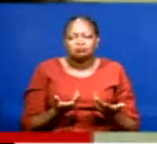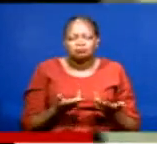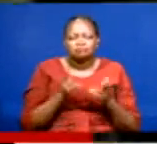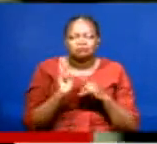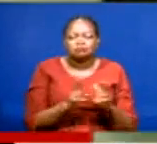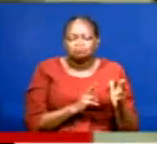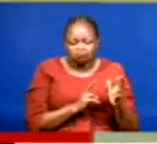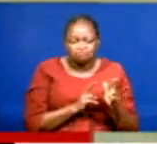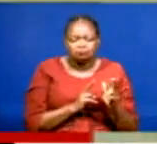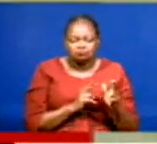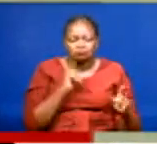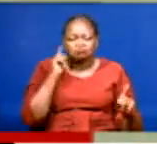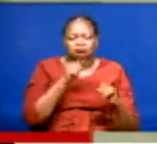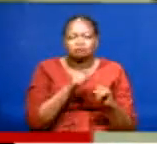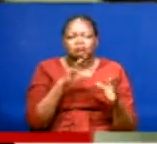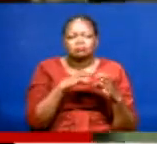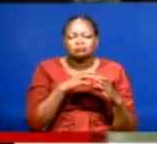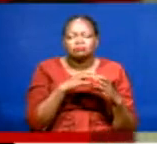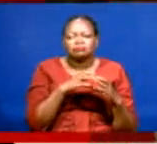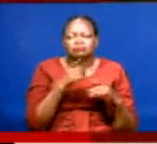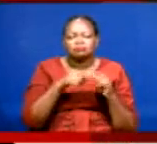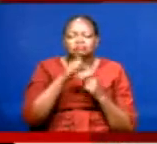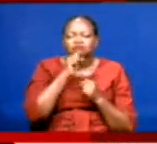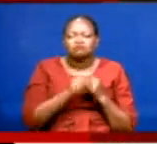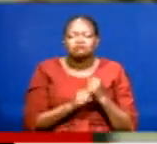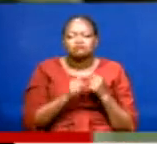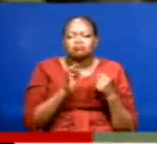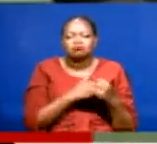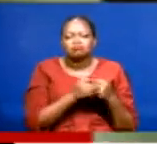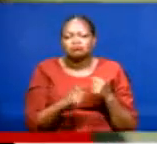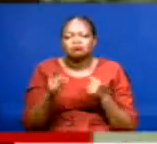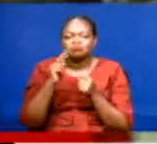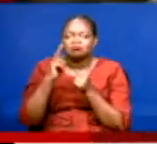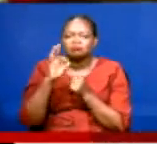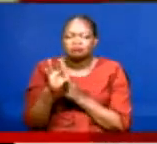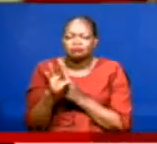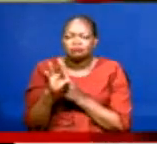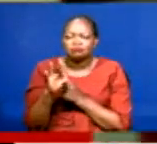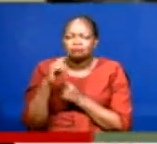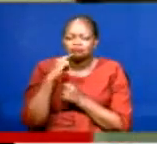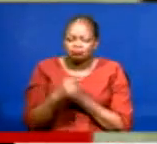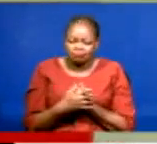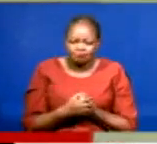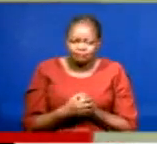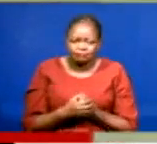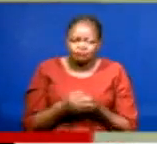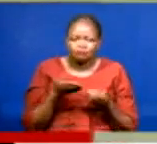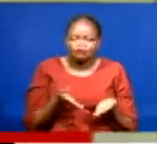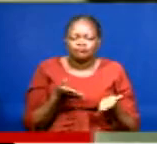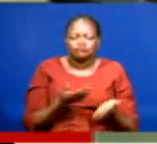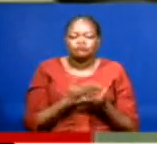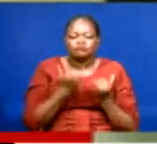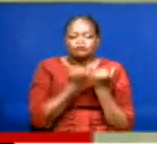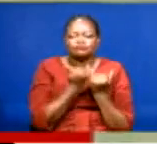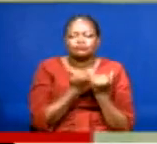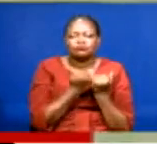reach our target group are girls from the age of 8 to 23. Mm-hmm. So like in here, every Saturday